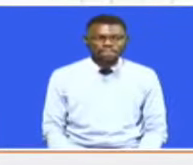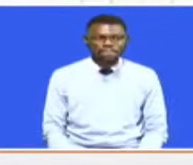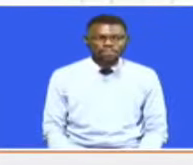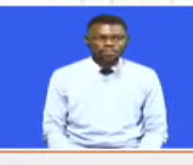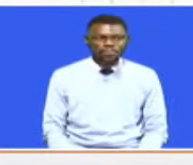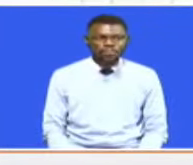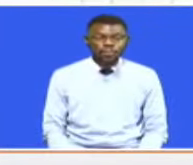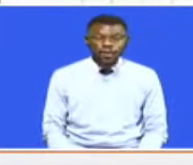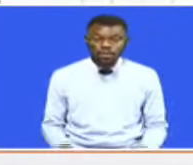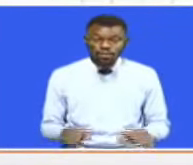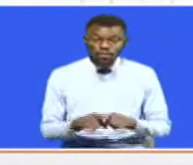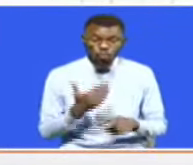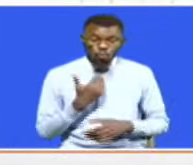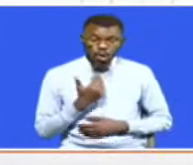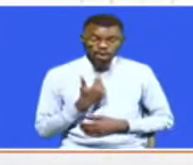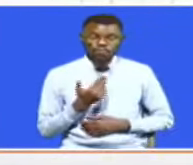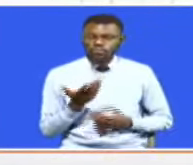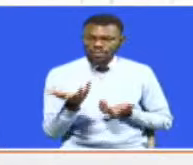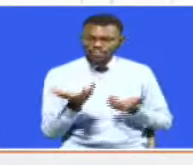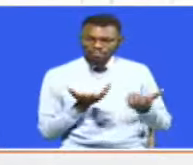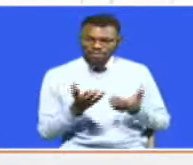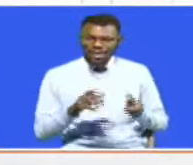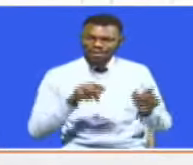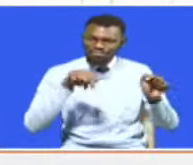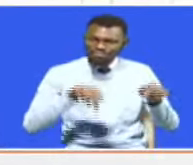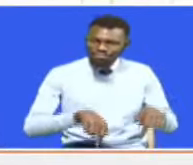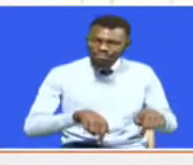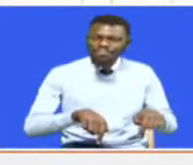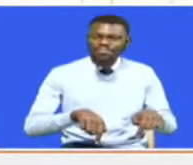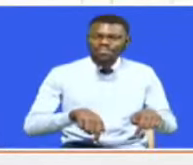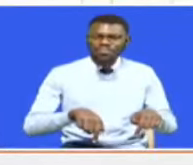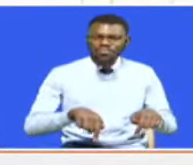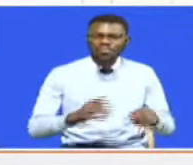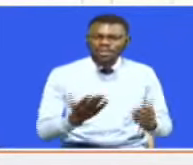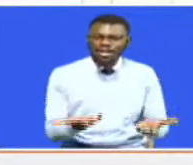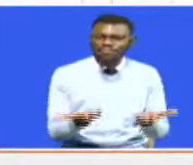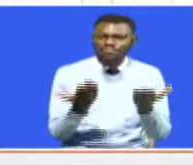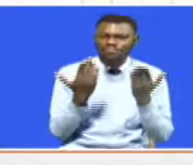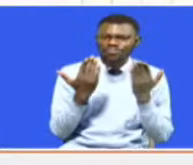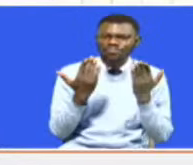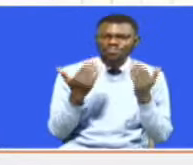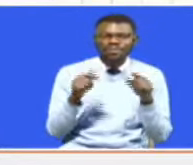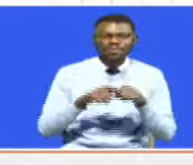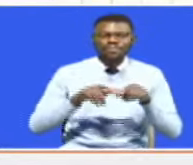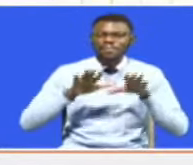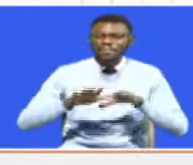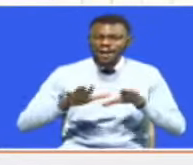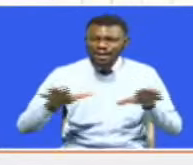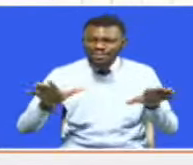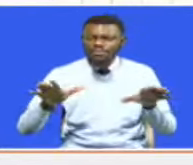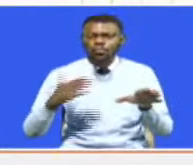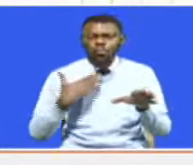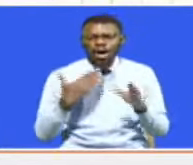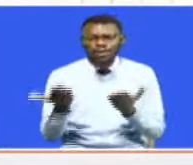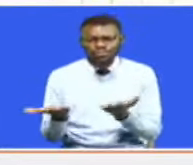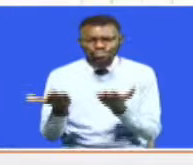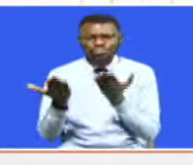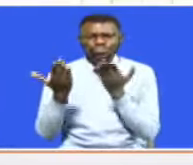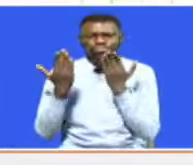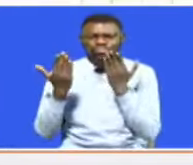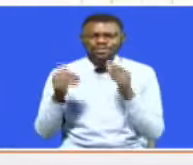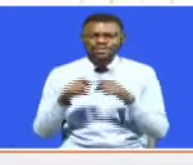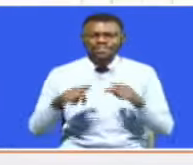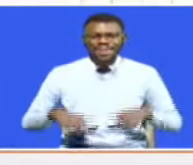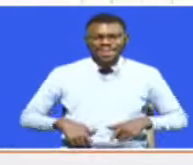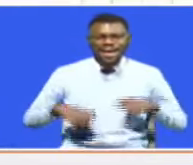Boosting domestic supply and ensuring that markets work effectively are critical steps towards improving the living standards